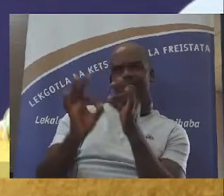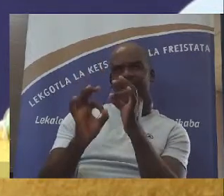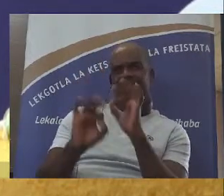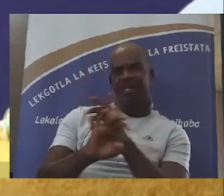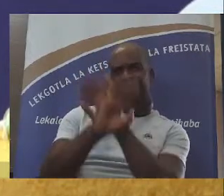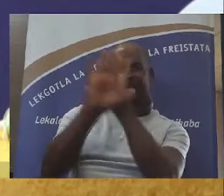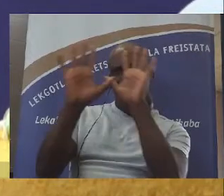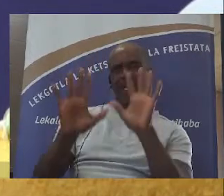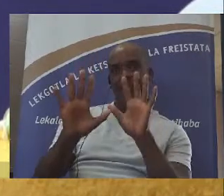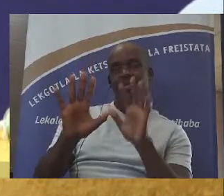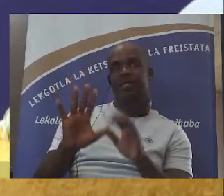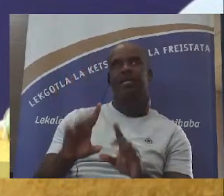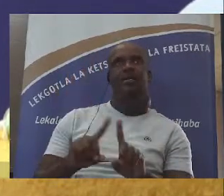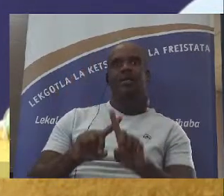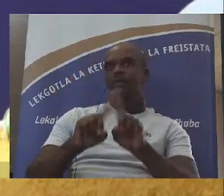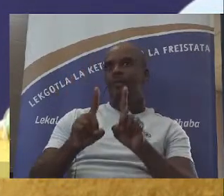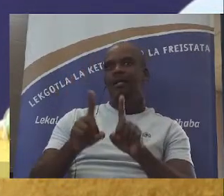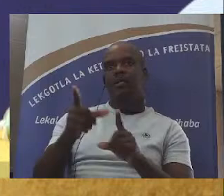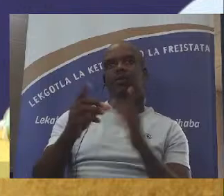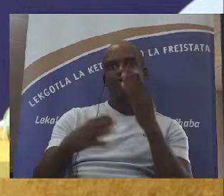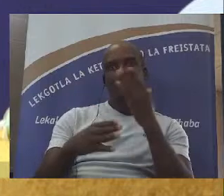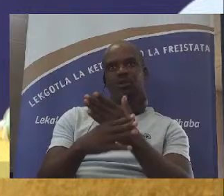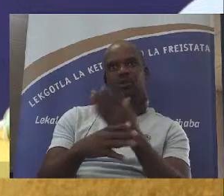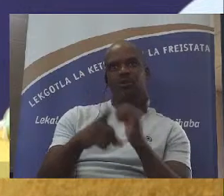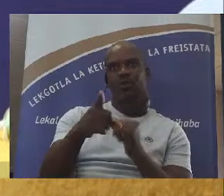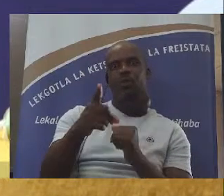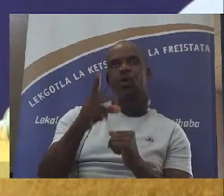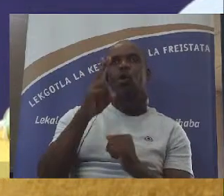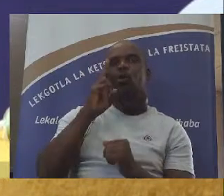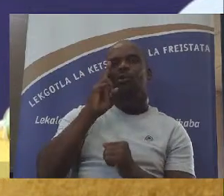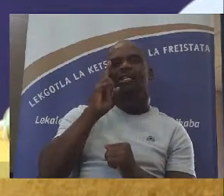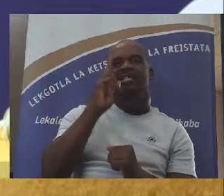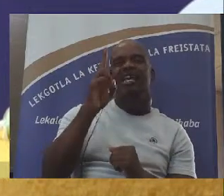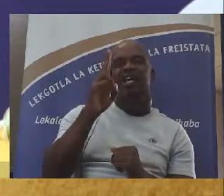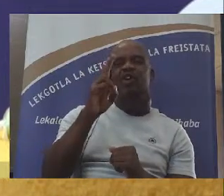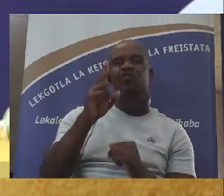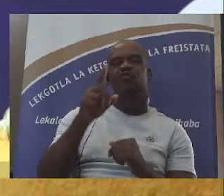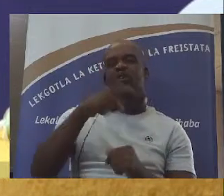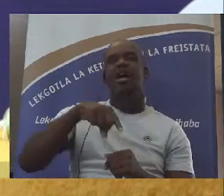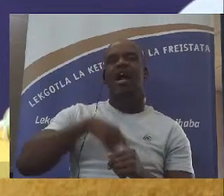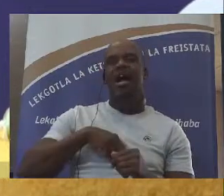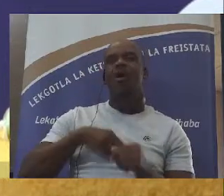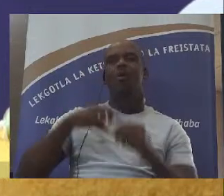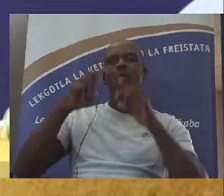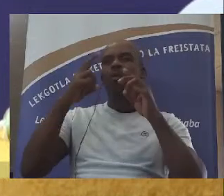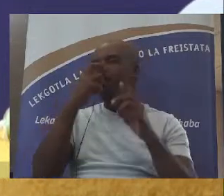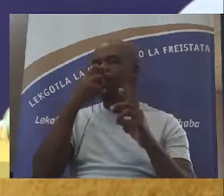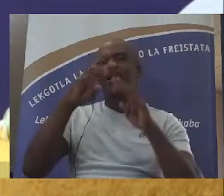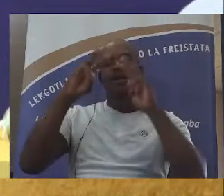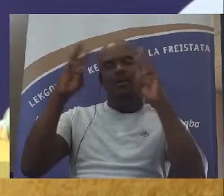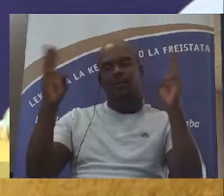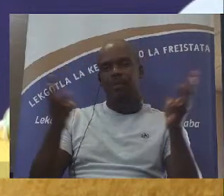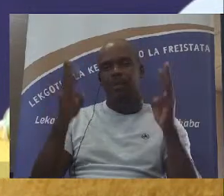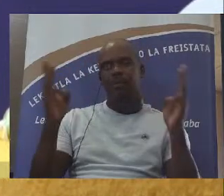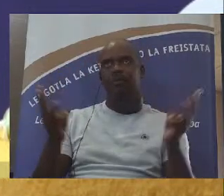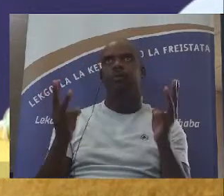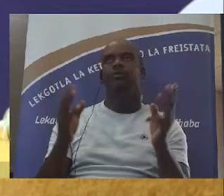re ha o so ho etsuwa mono ho shejuwe batho ba bo rona. A ke re le tjho jwalo? A